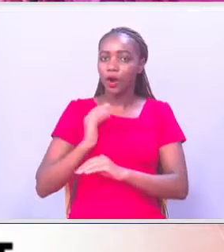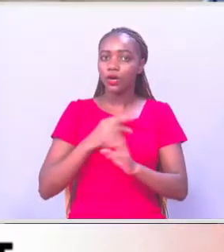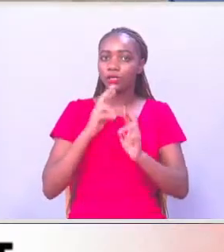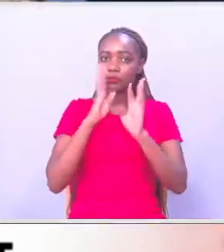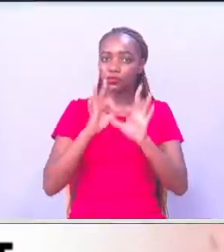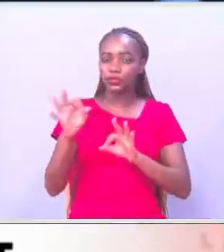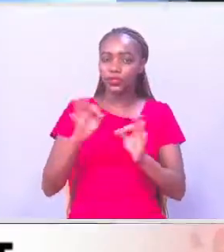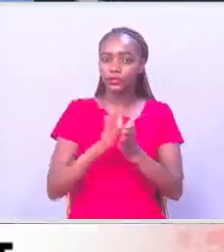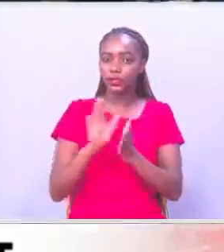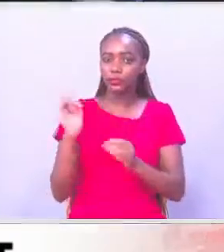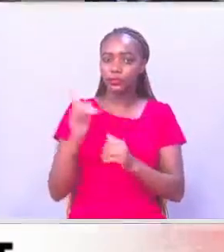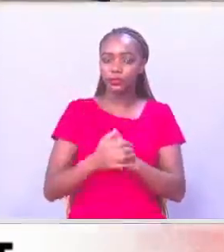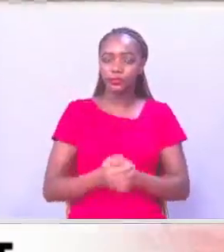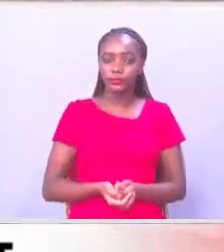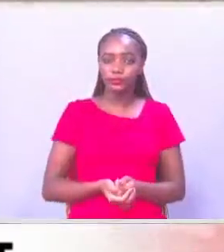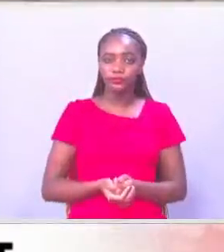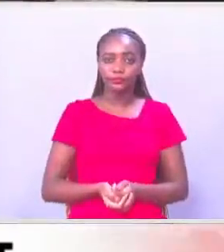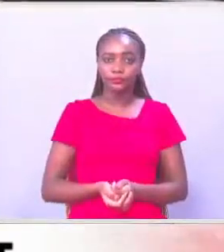reports.